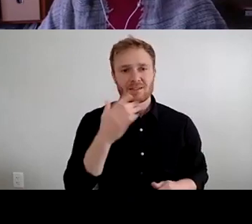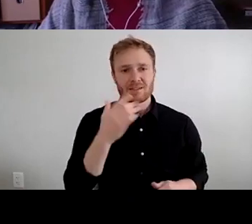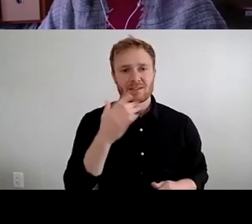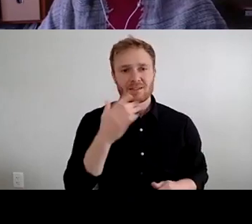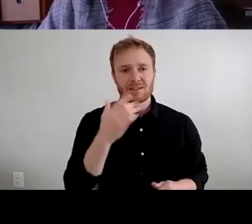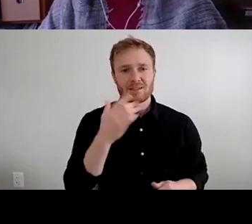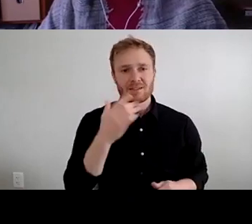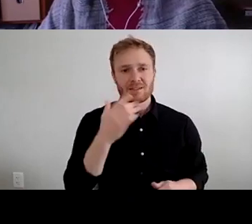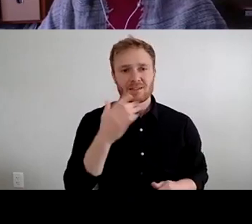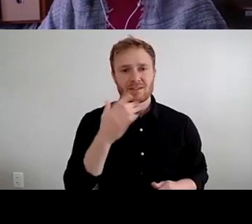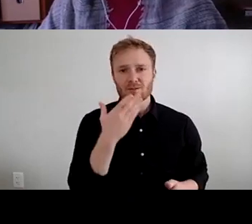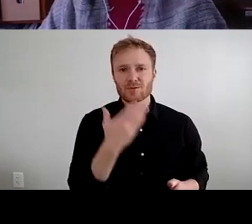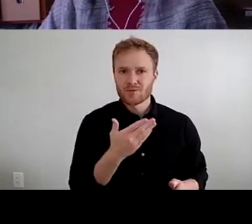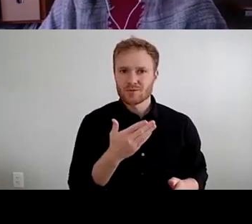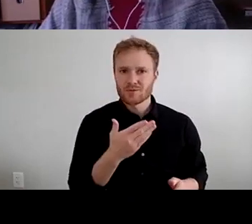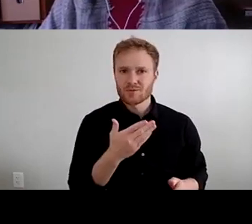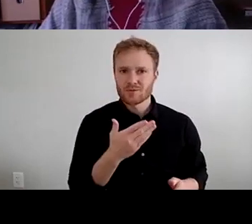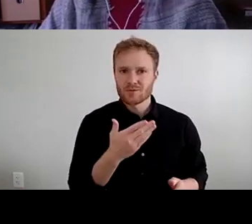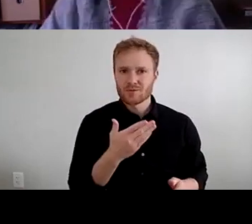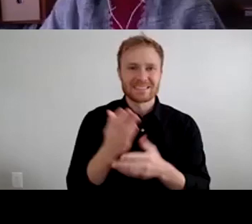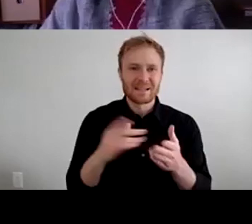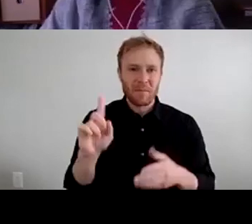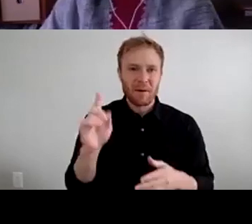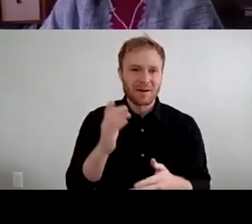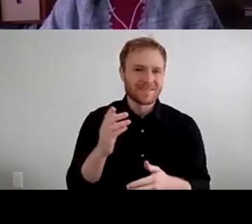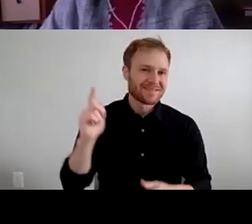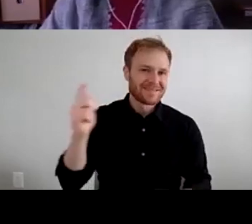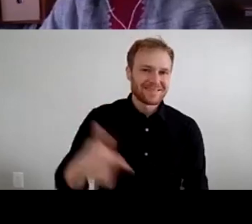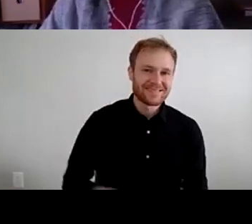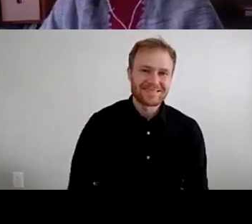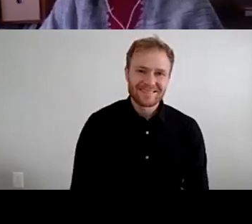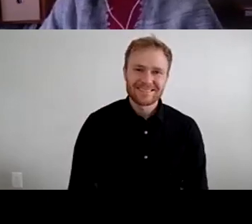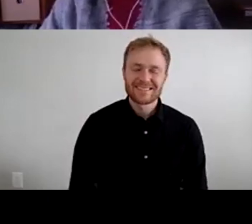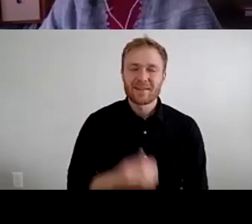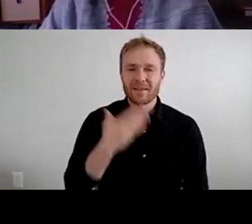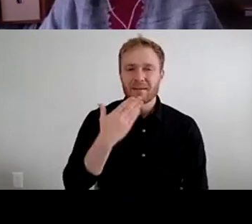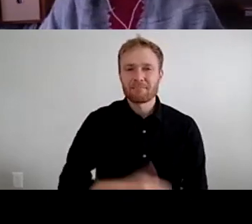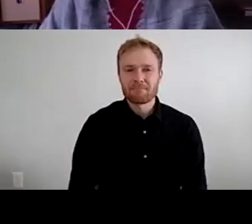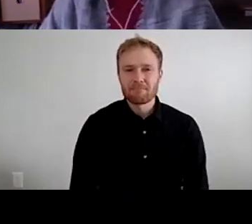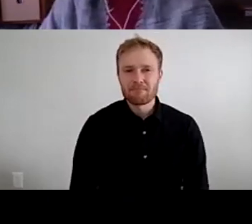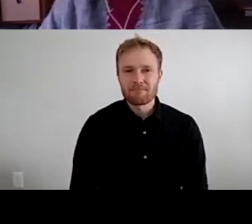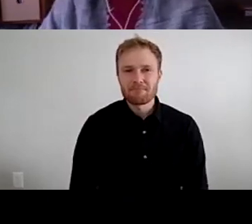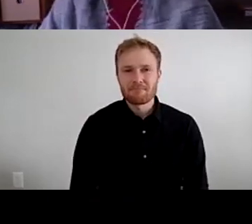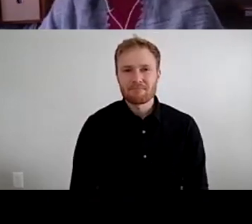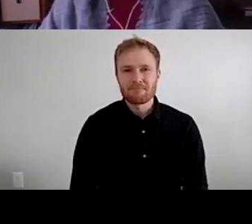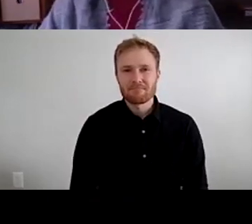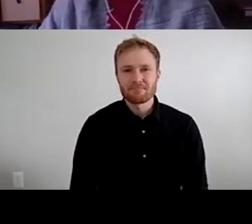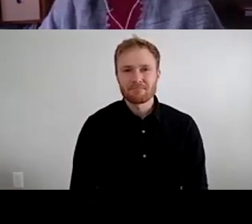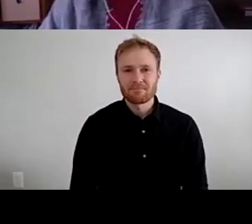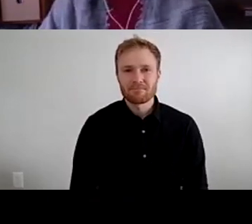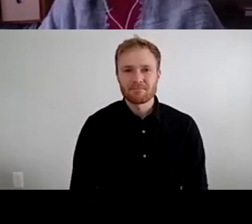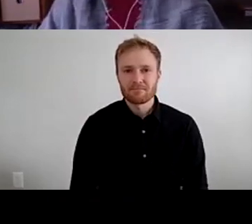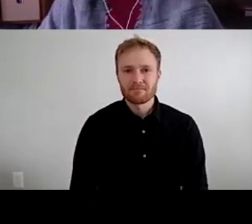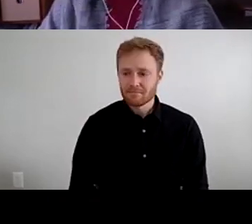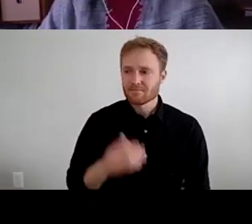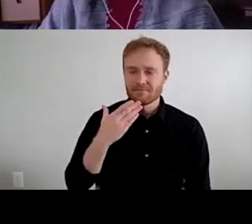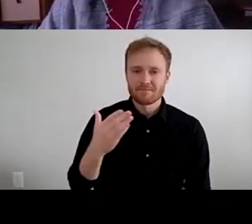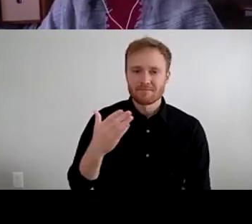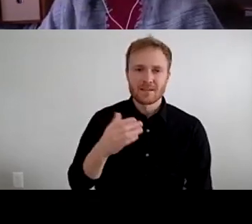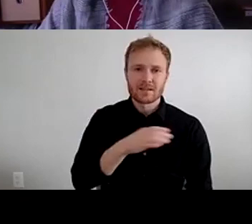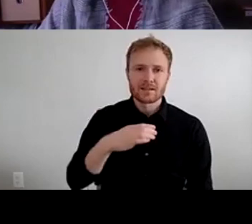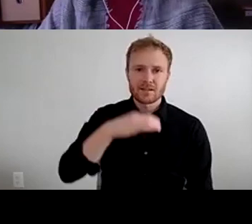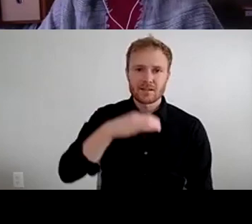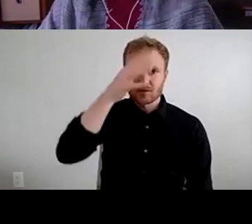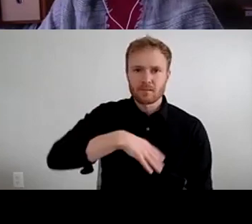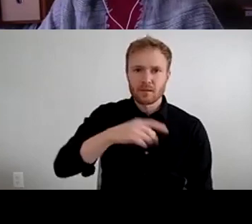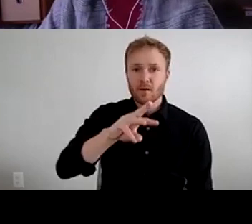visit somewhere someday. Yeah, some definitely. City. Definitely. Bring it. All right. Thank you. Mm-hmm. Thank you, Councilman Wilson.